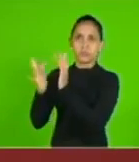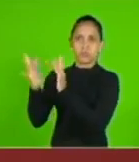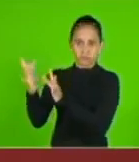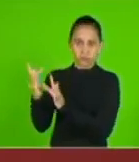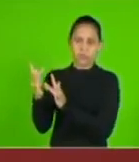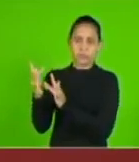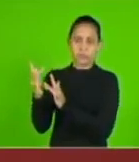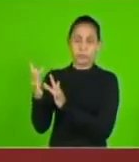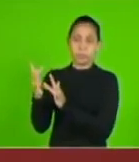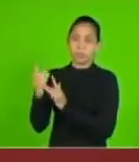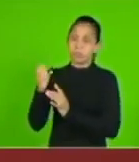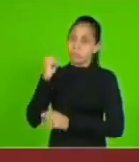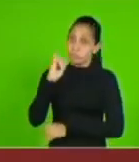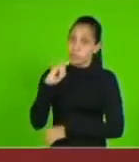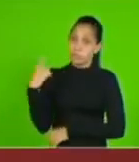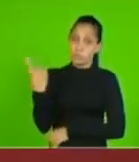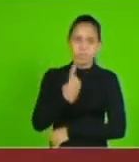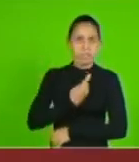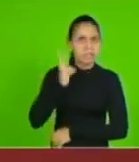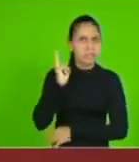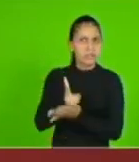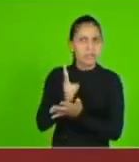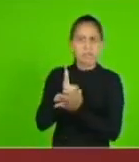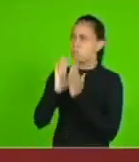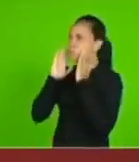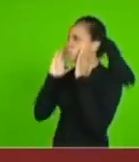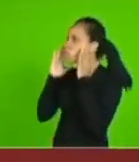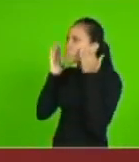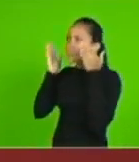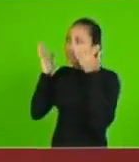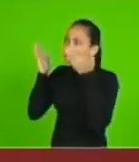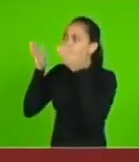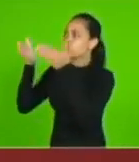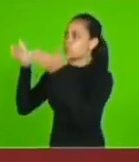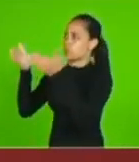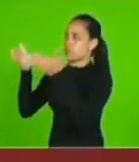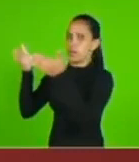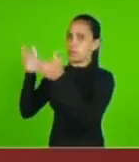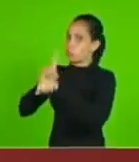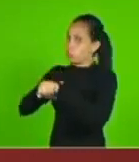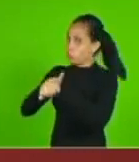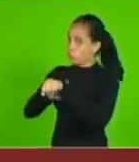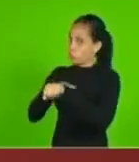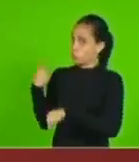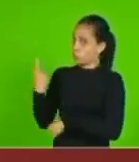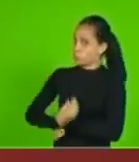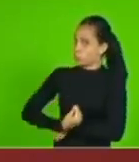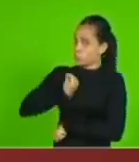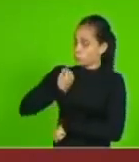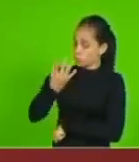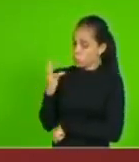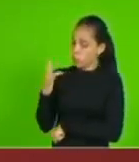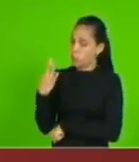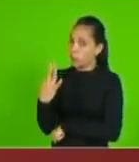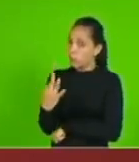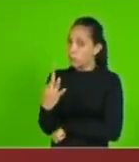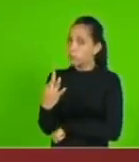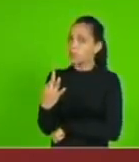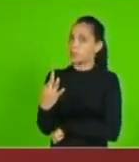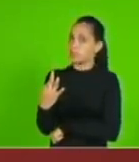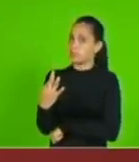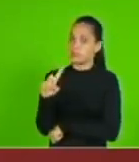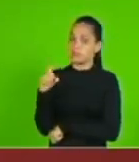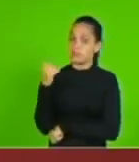Lord. Because if we do it like that, the moment in which we are living will be the moment of our